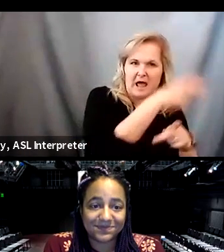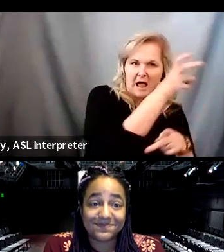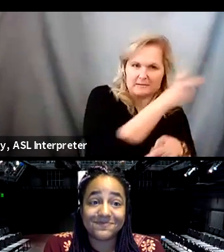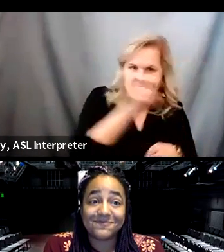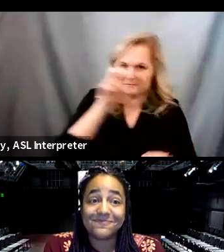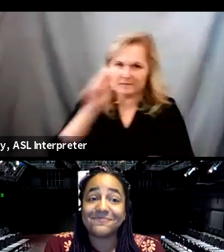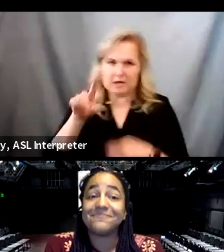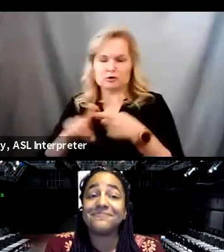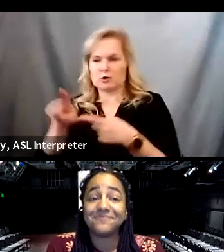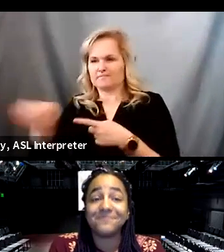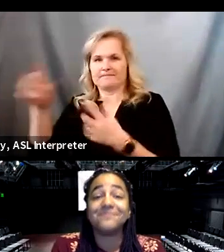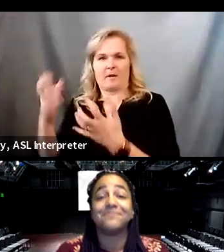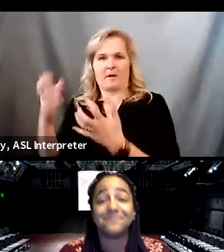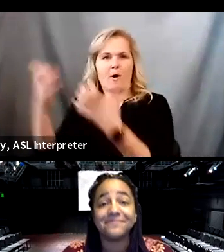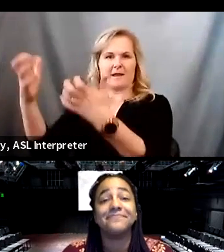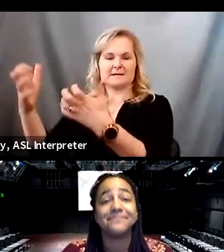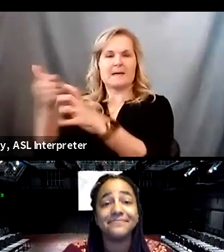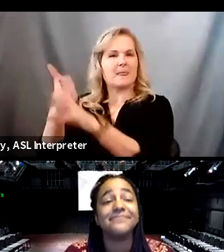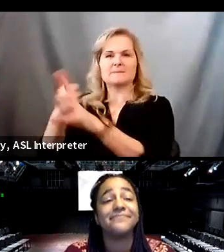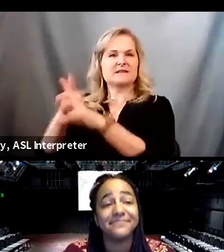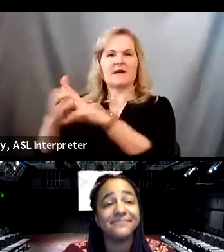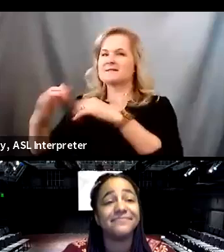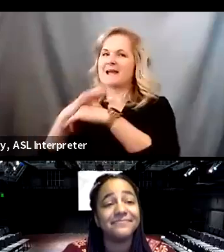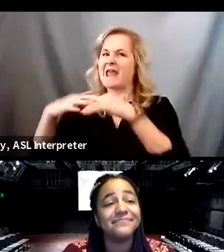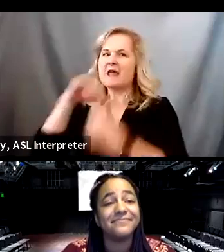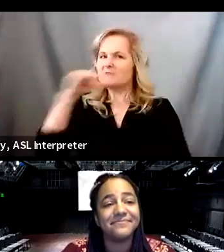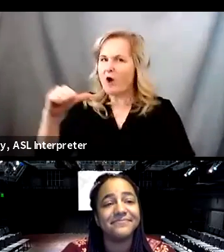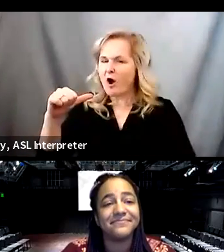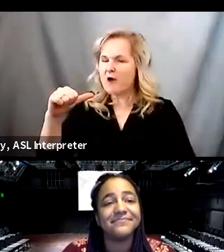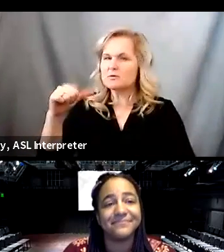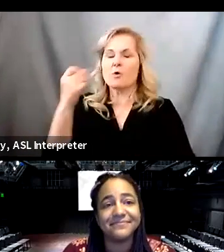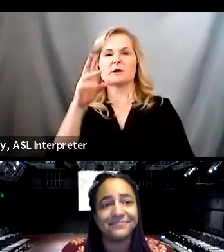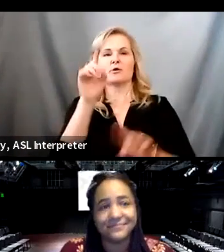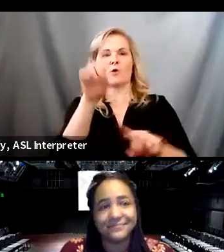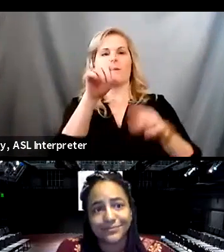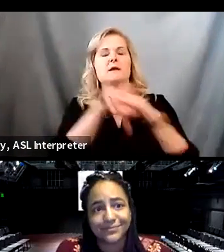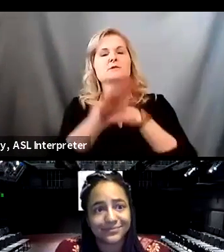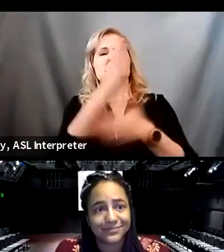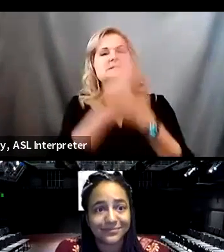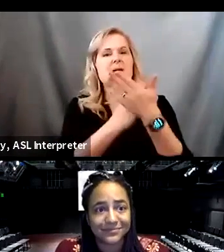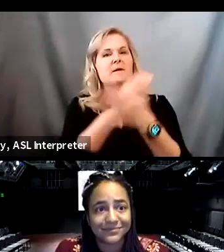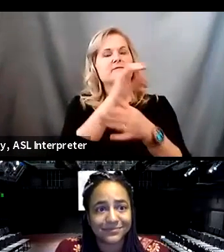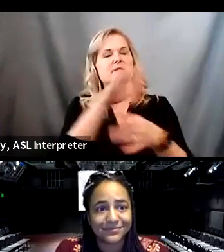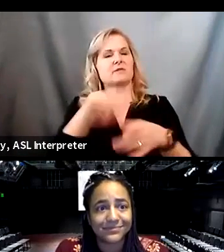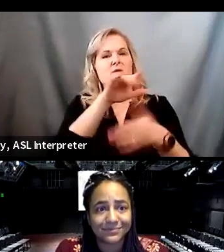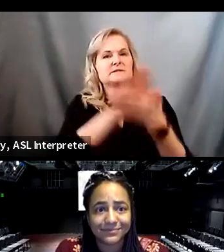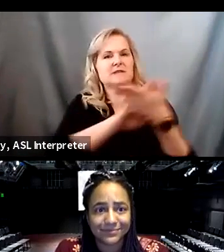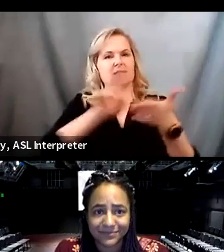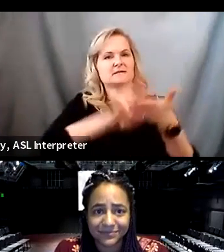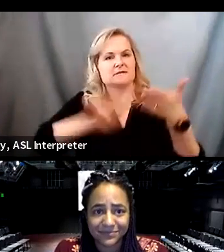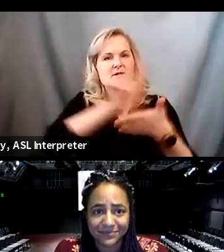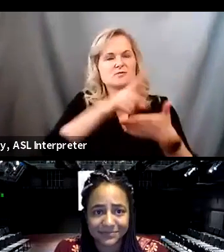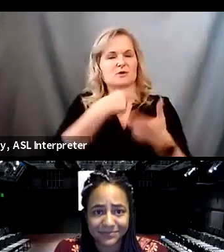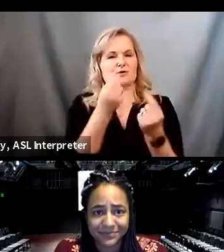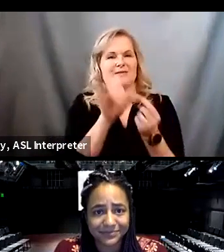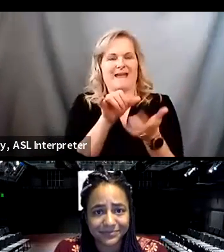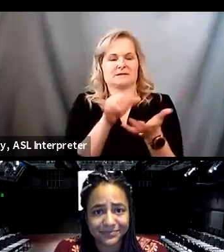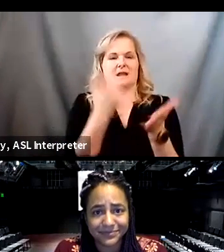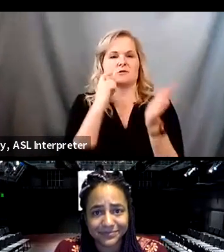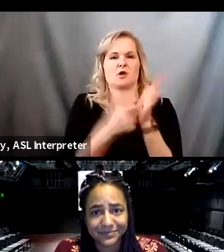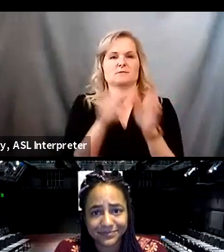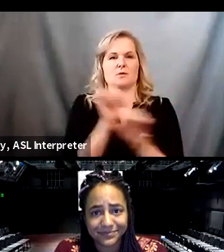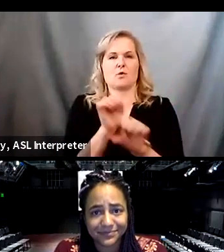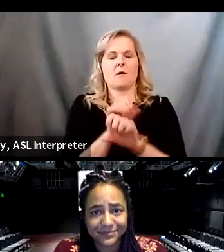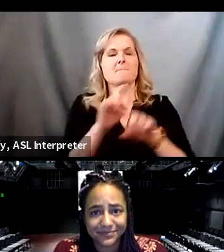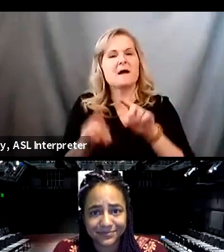non-Native audiences or we go into settler institutions, we do that land acknowledgement work. But again, it goes on to who is